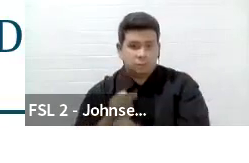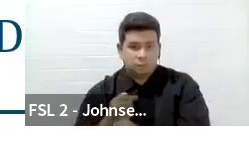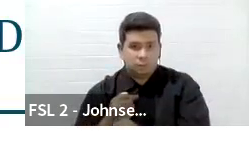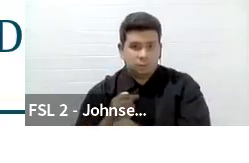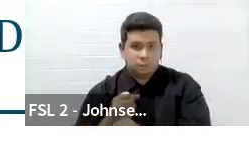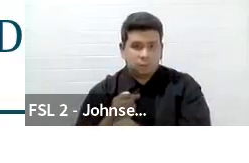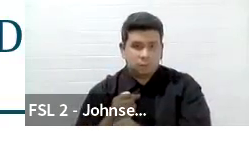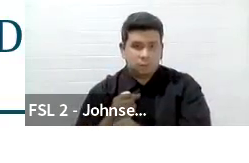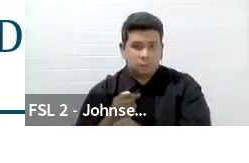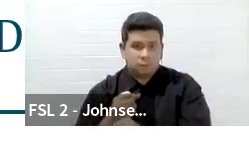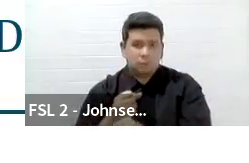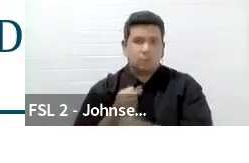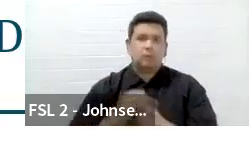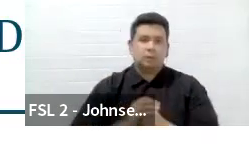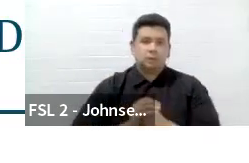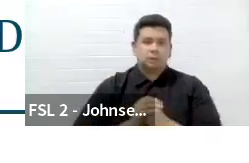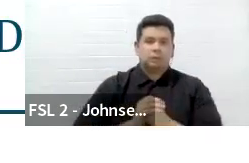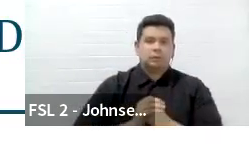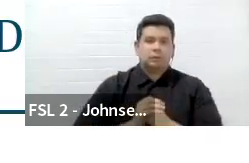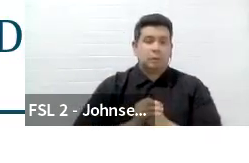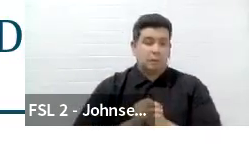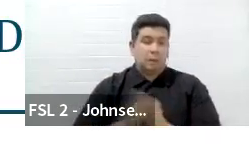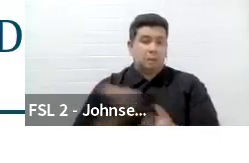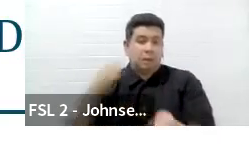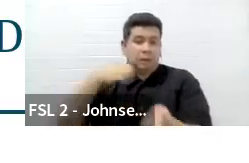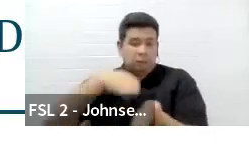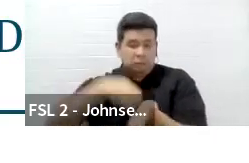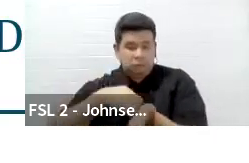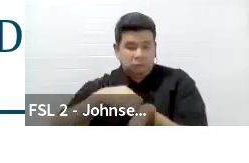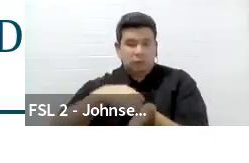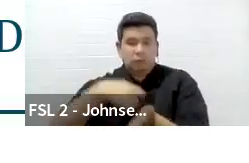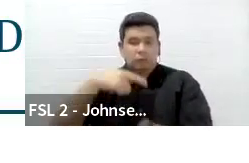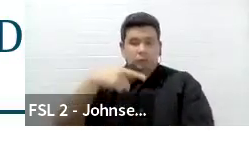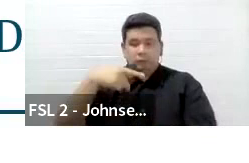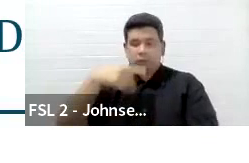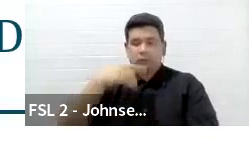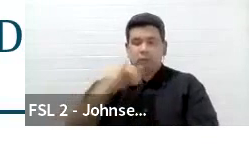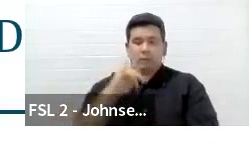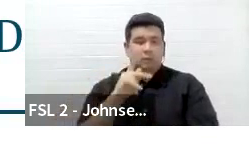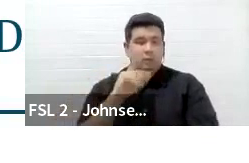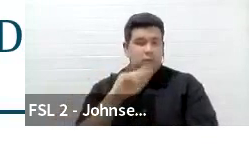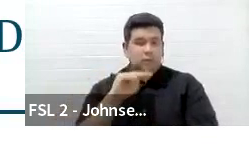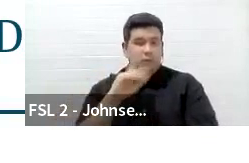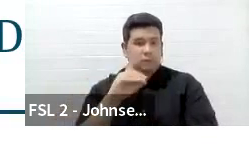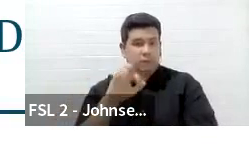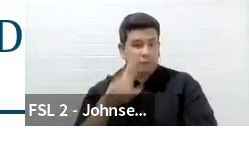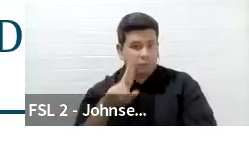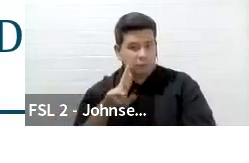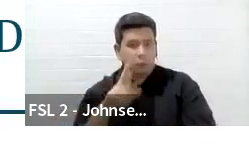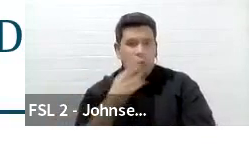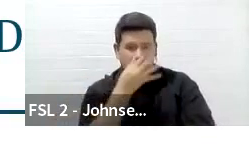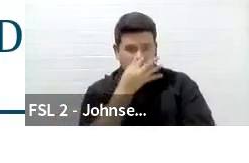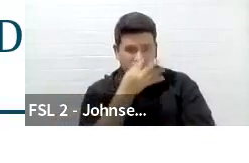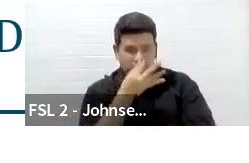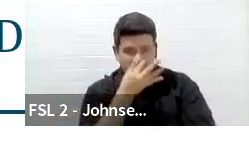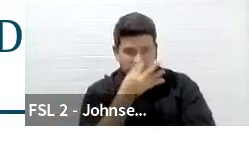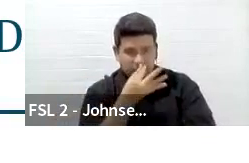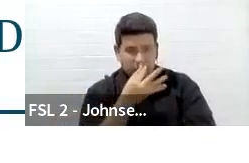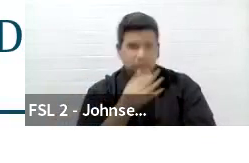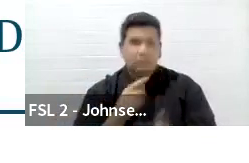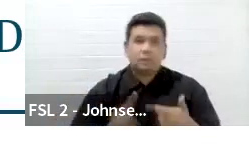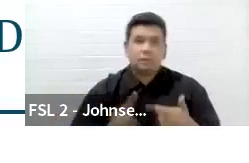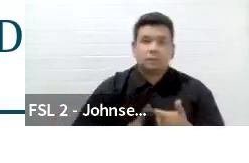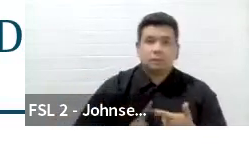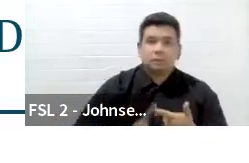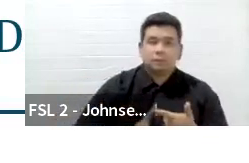be enrolling in kindergarten. It also means a significantly less number of infants and children who will avail of